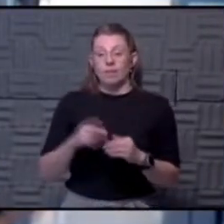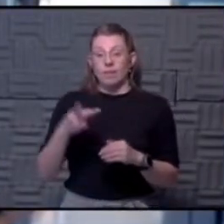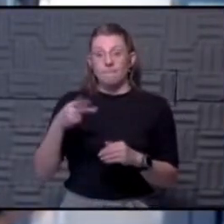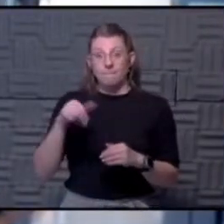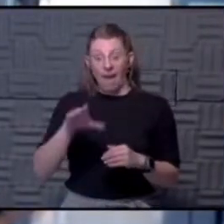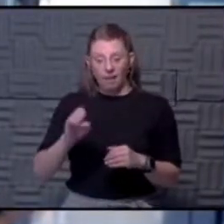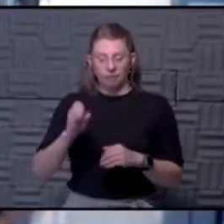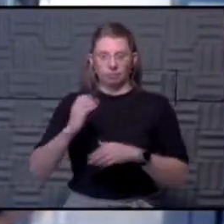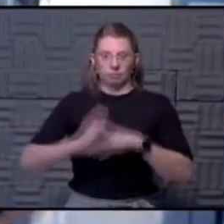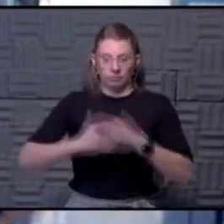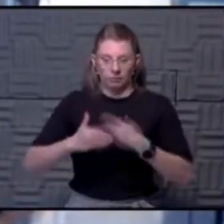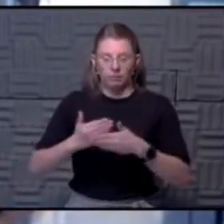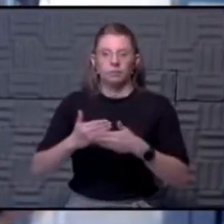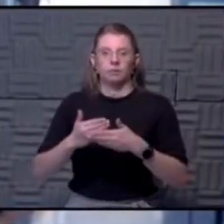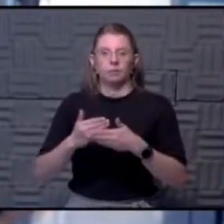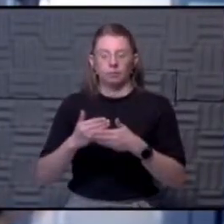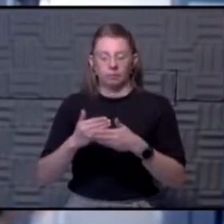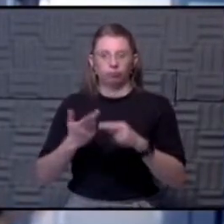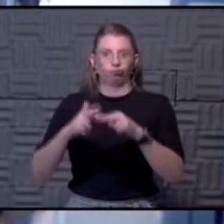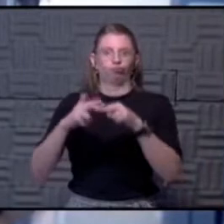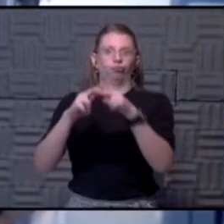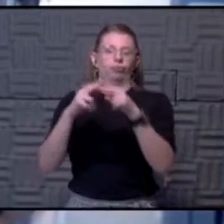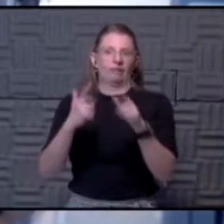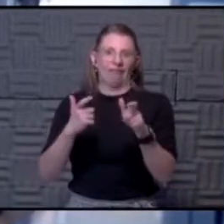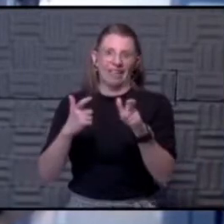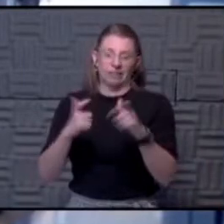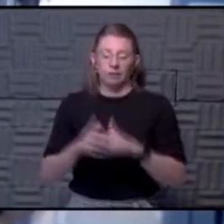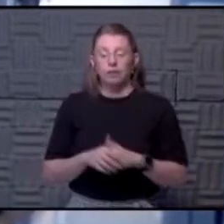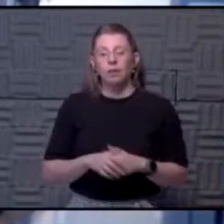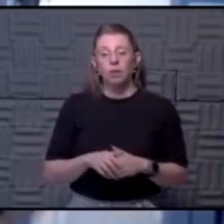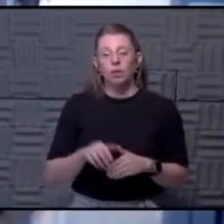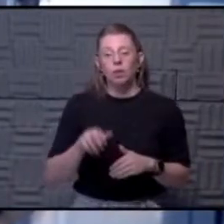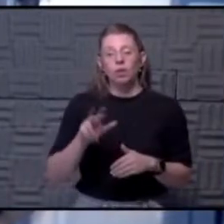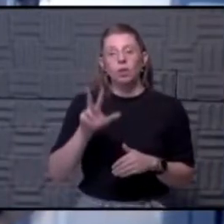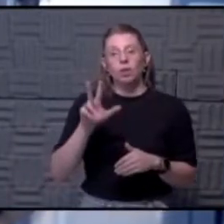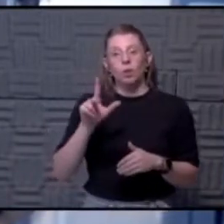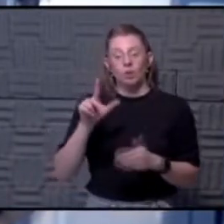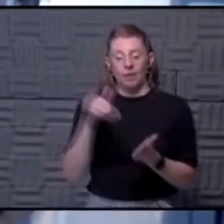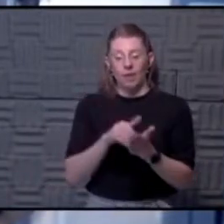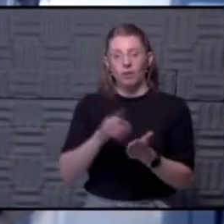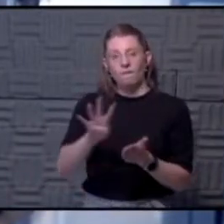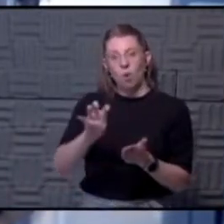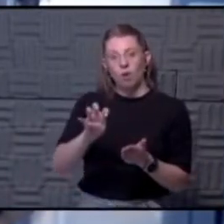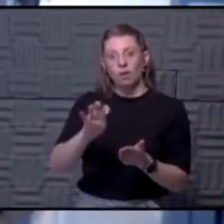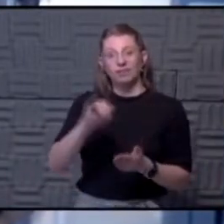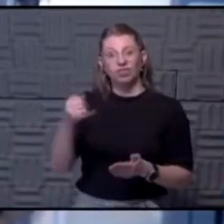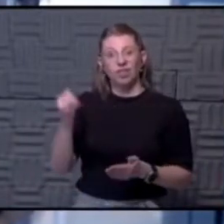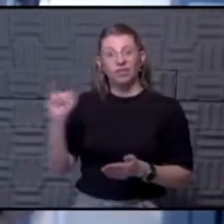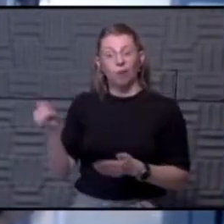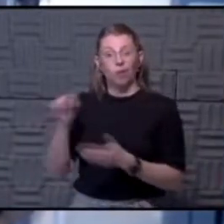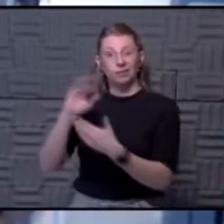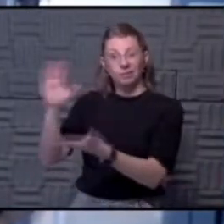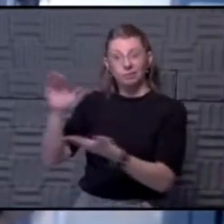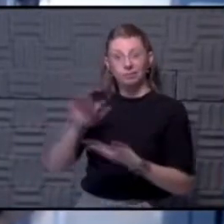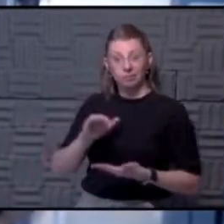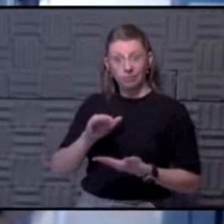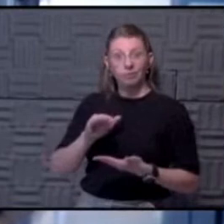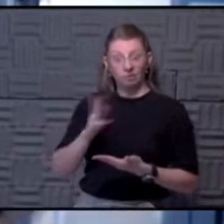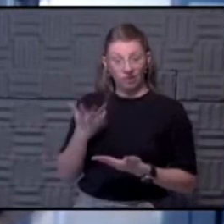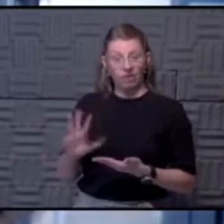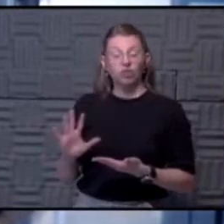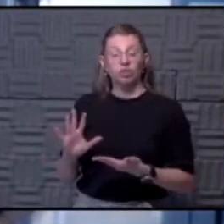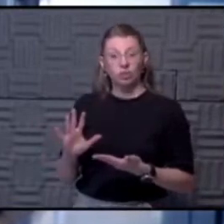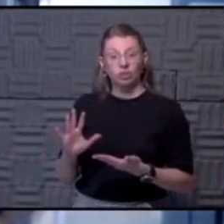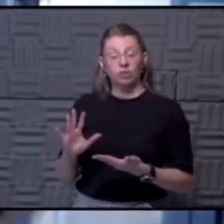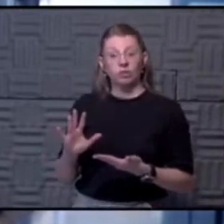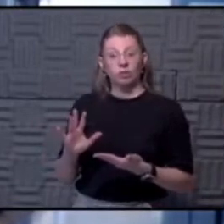I mentioned last week we got 23,400 of the Johnson & Johnson vaccine doses. Then there'll